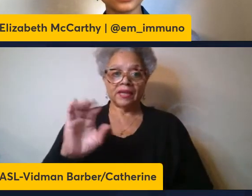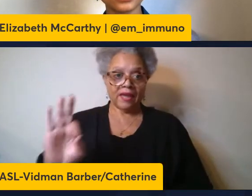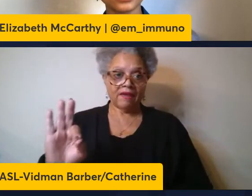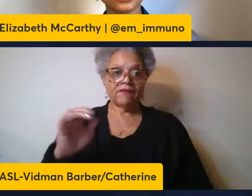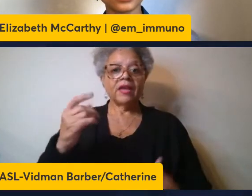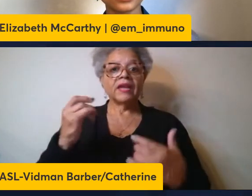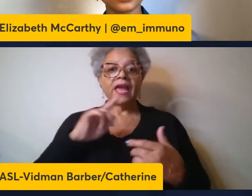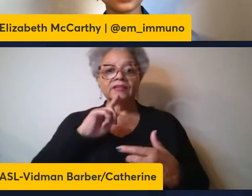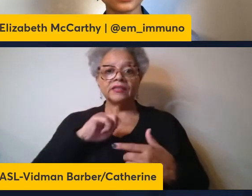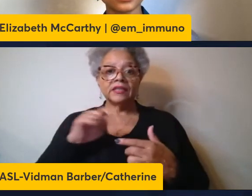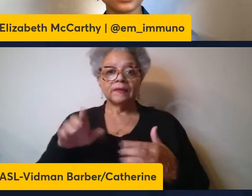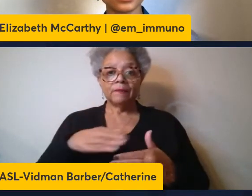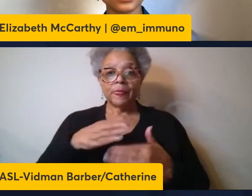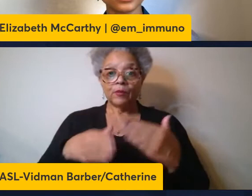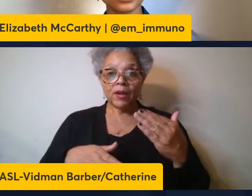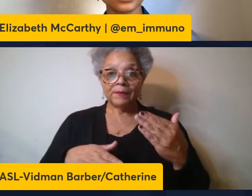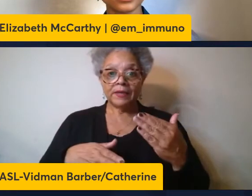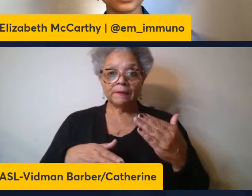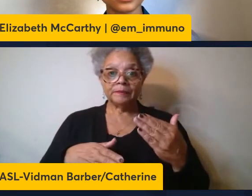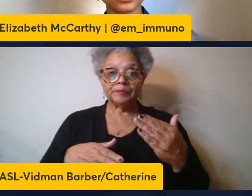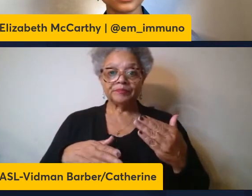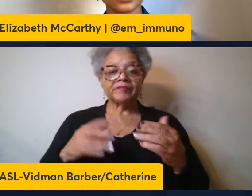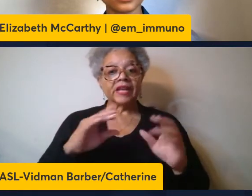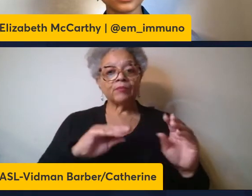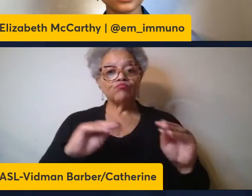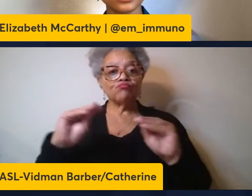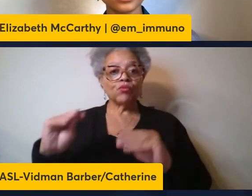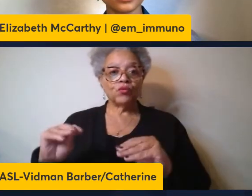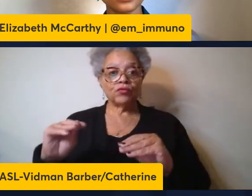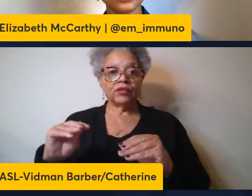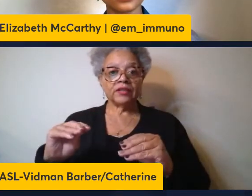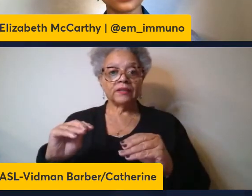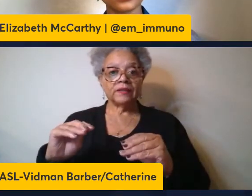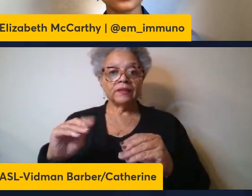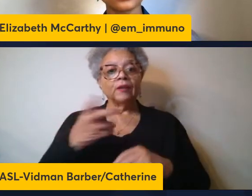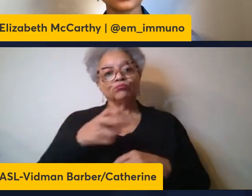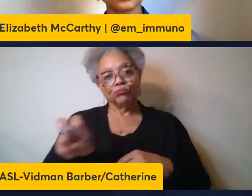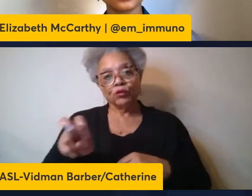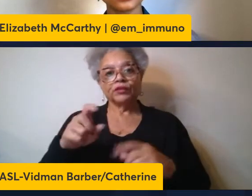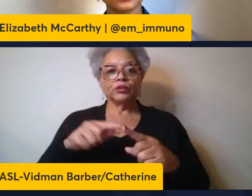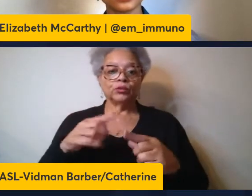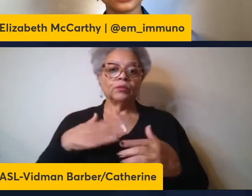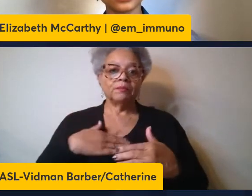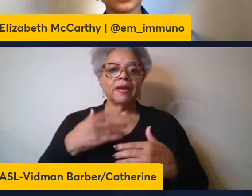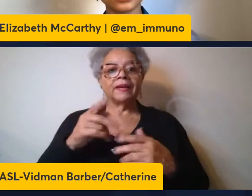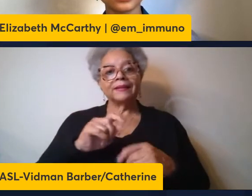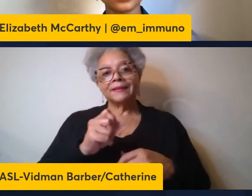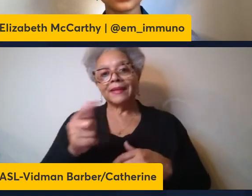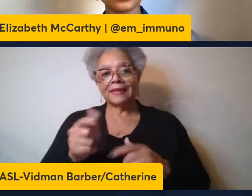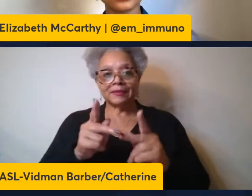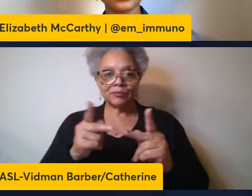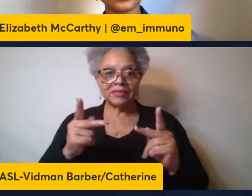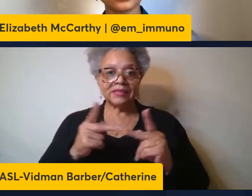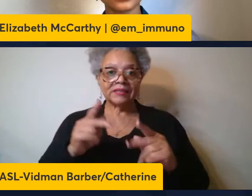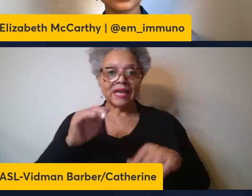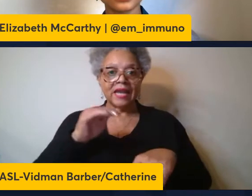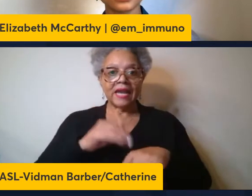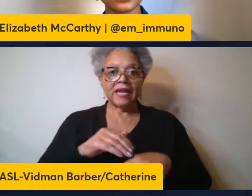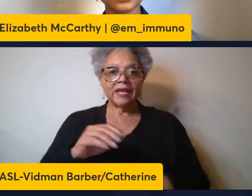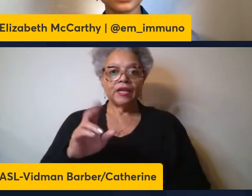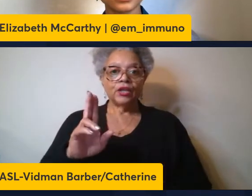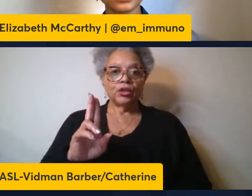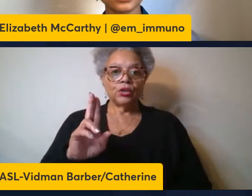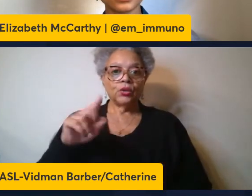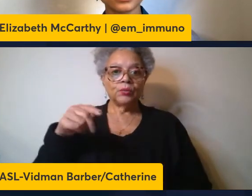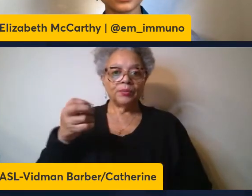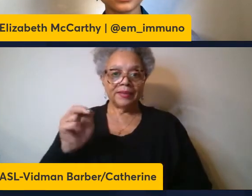actually wrapping up and moving toward my next position at UPenn in